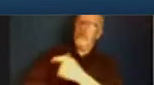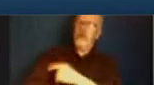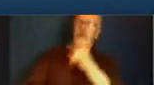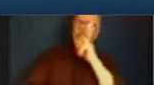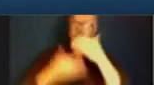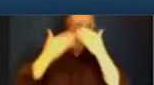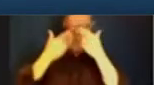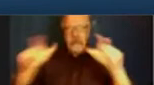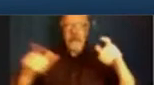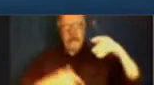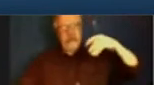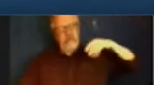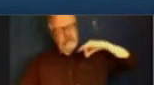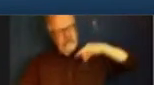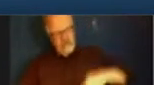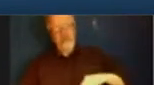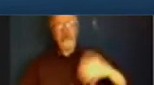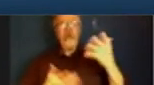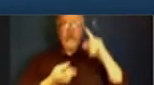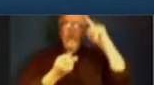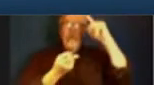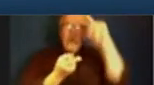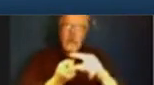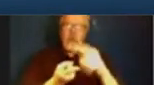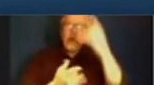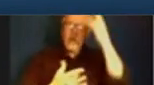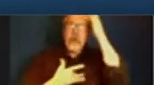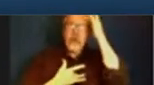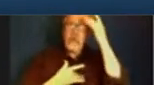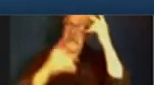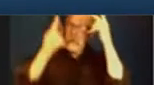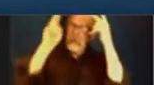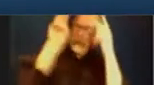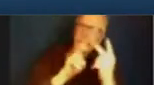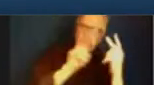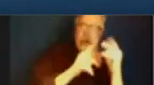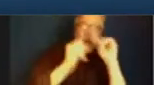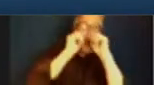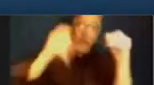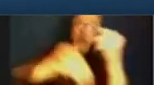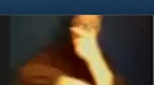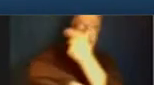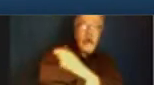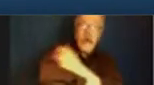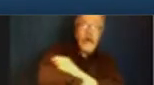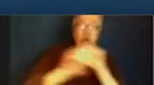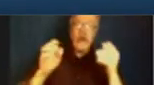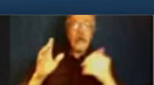the first two doses, you'll have a significant greater chance, something in the order of